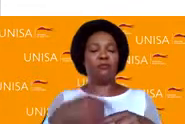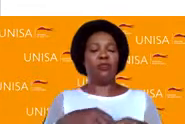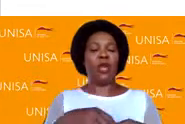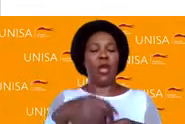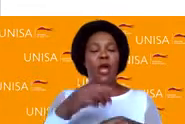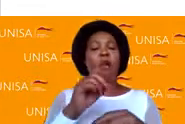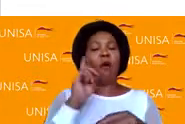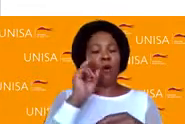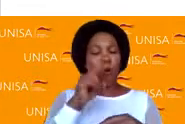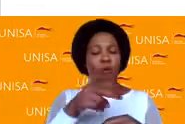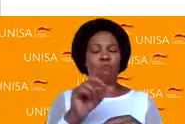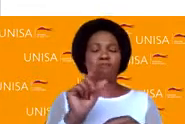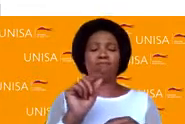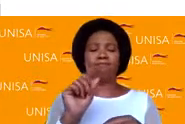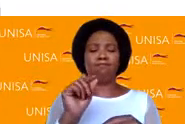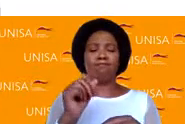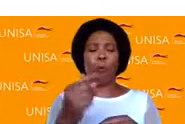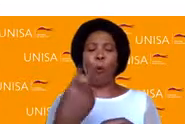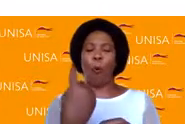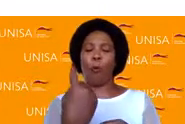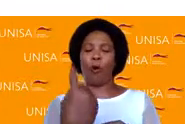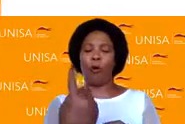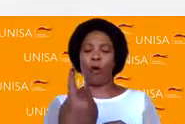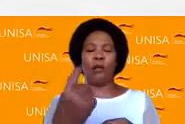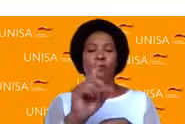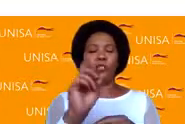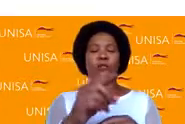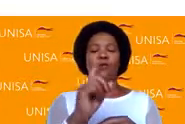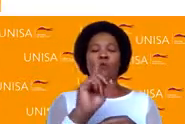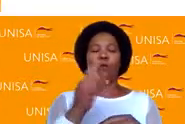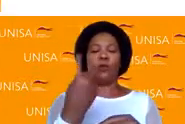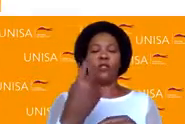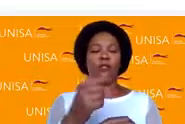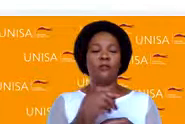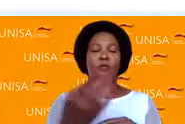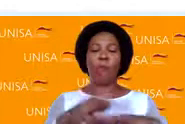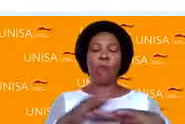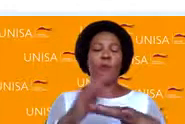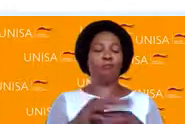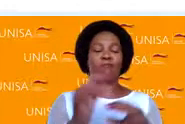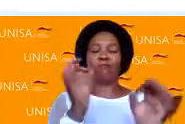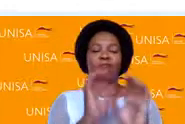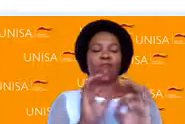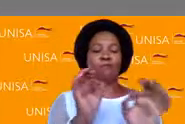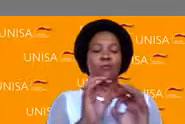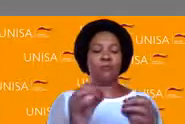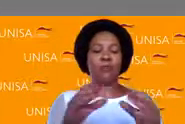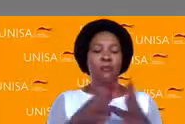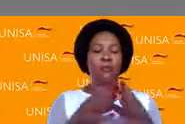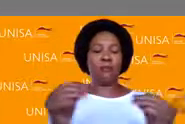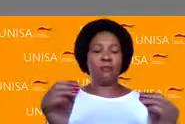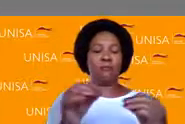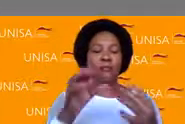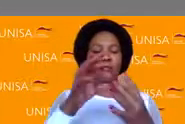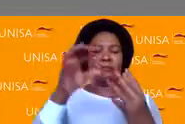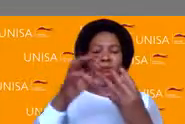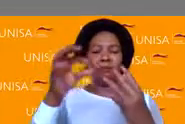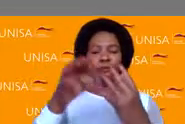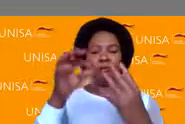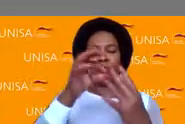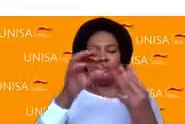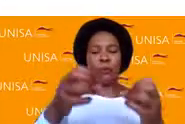So obviously you'll read the questions very thoroughly, and then you'll submit once you select it, then you can go